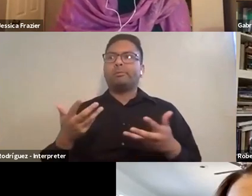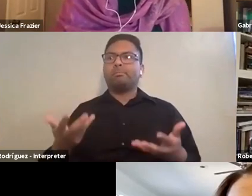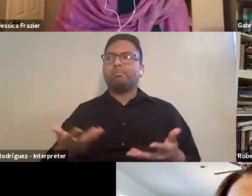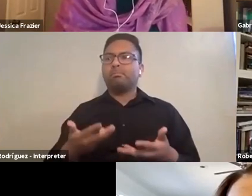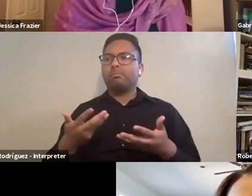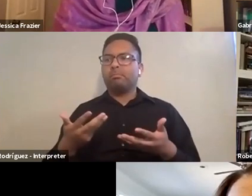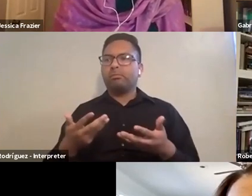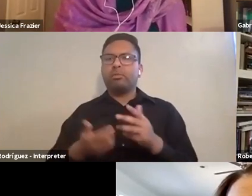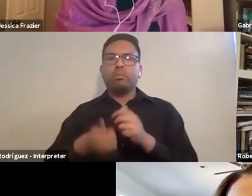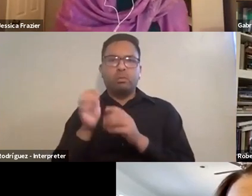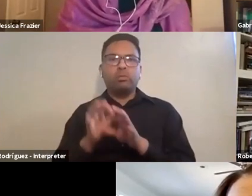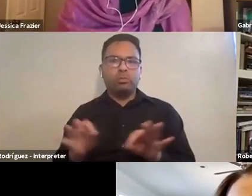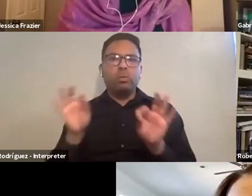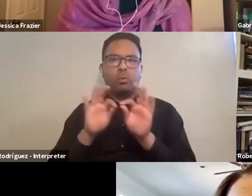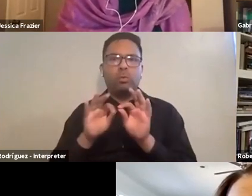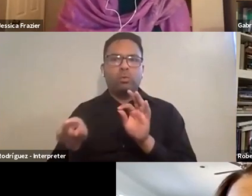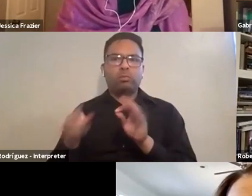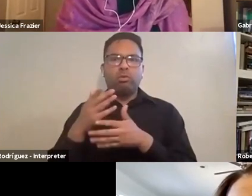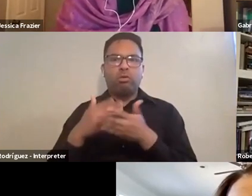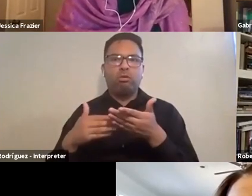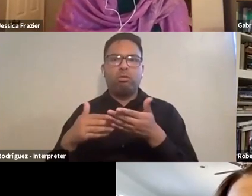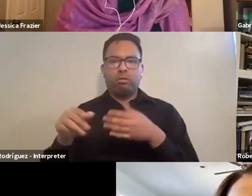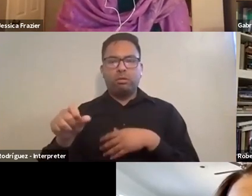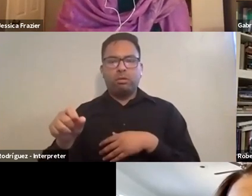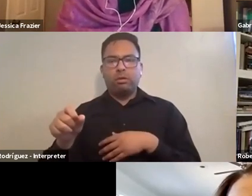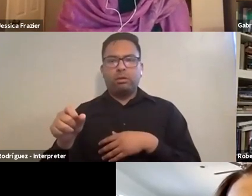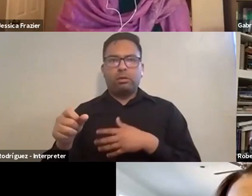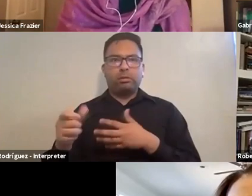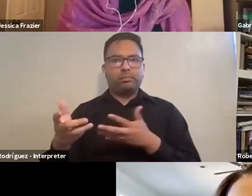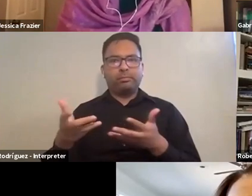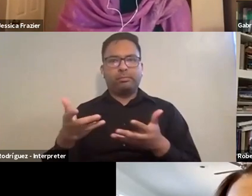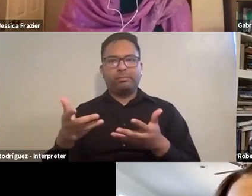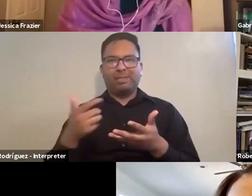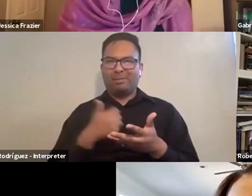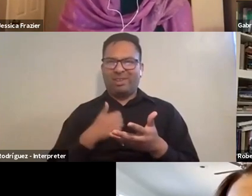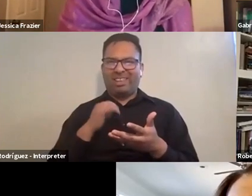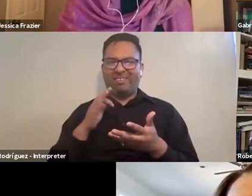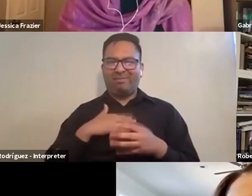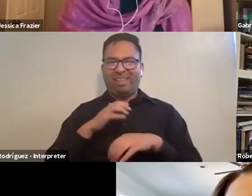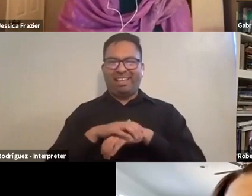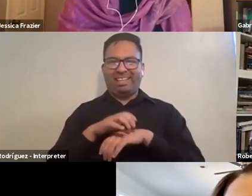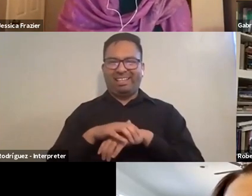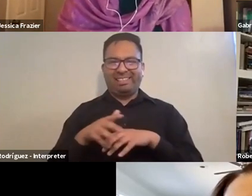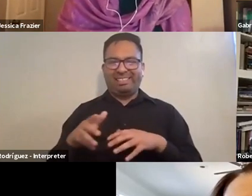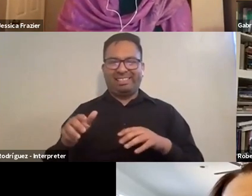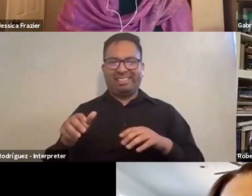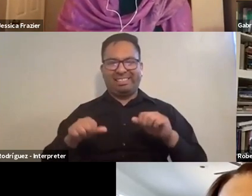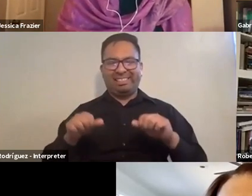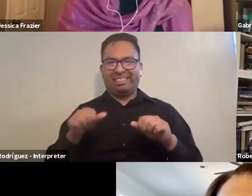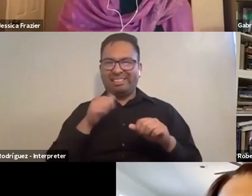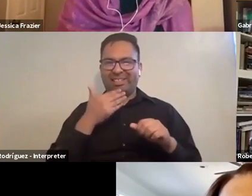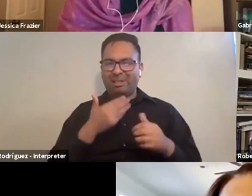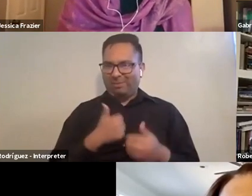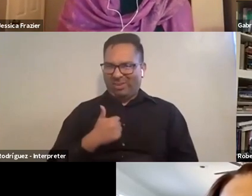the most important part that is being, I'm sorry, but my English isn't so good, so I'm